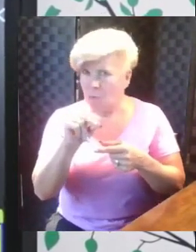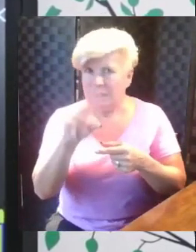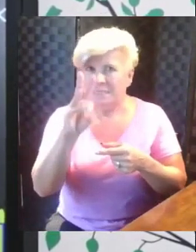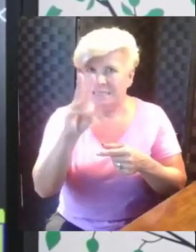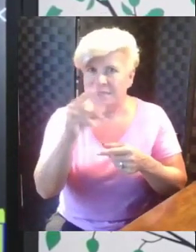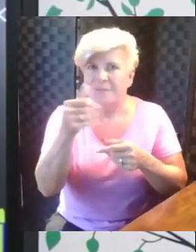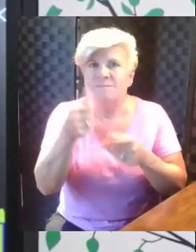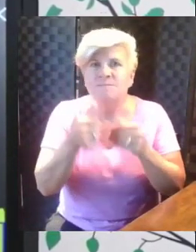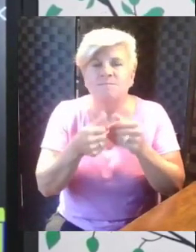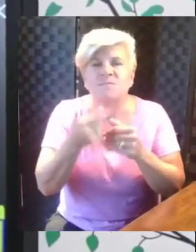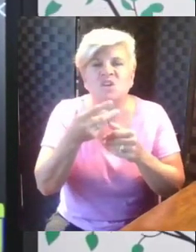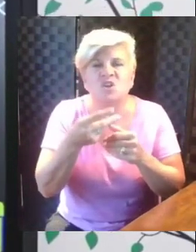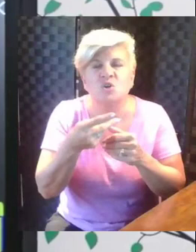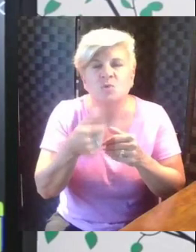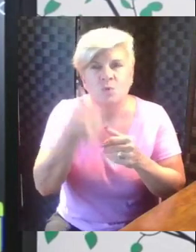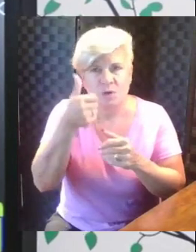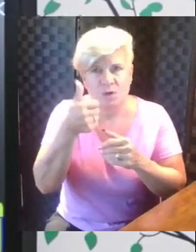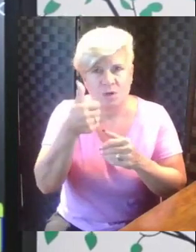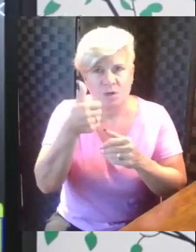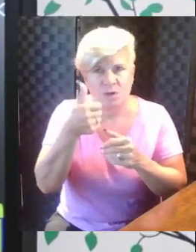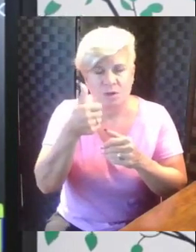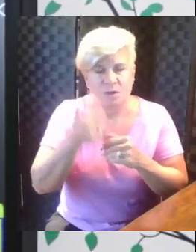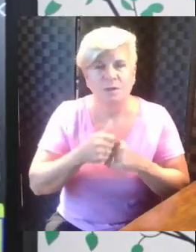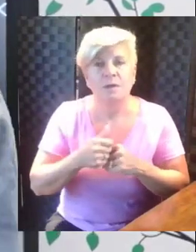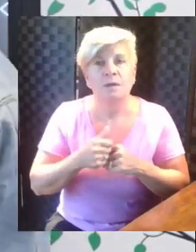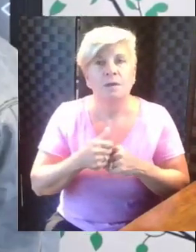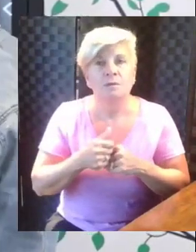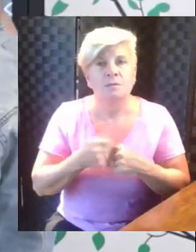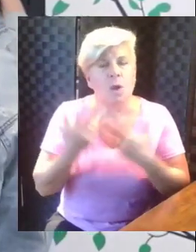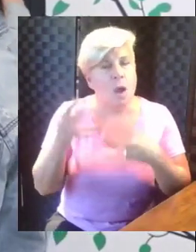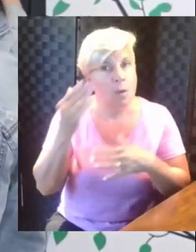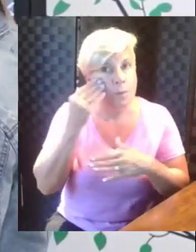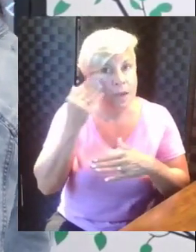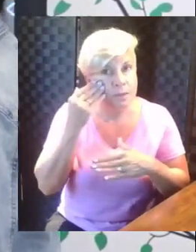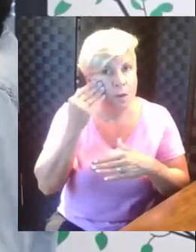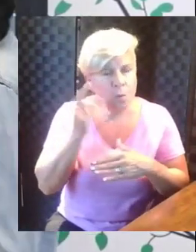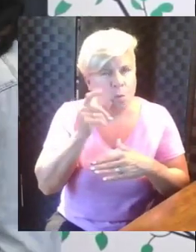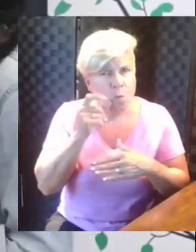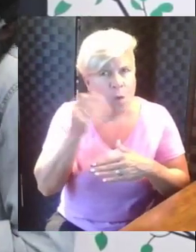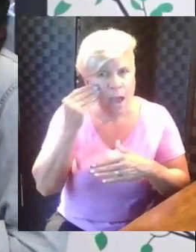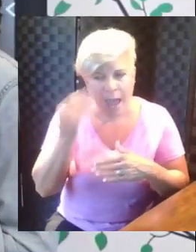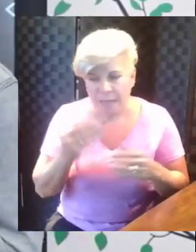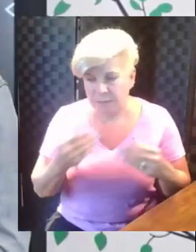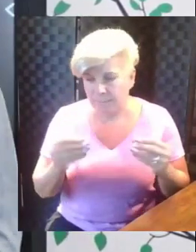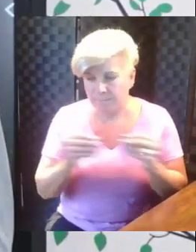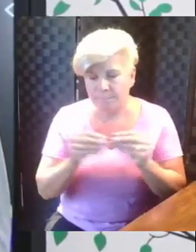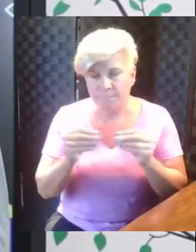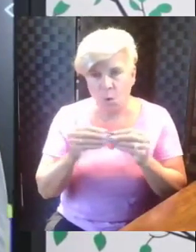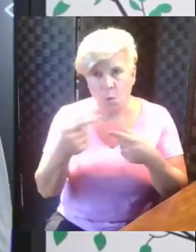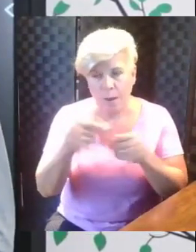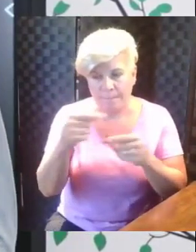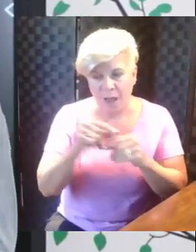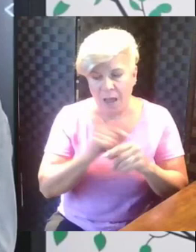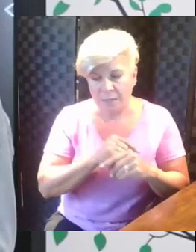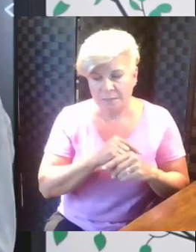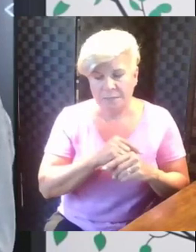No, it has 6 fewer blocks. So we already know that who has more